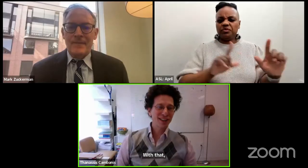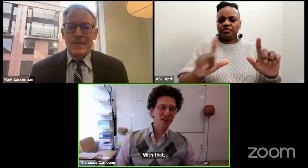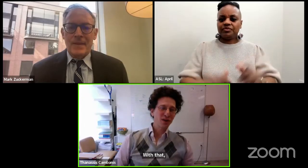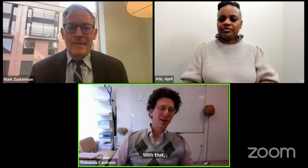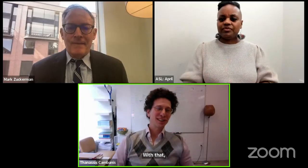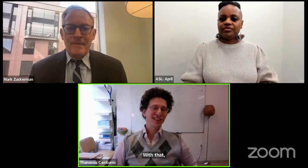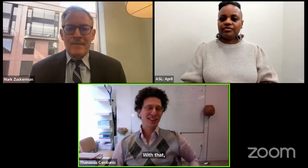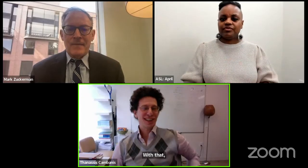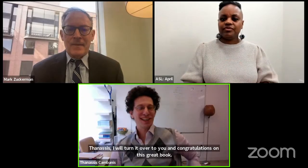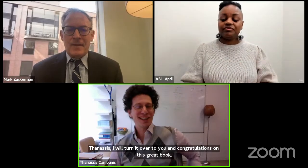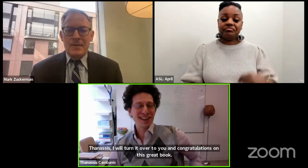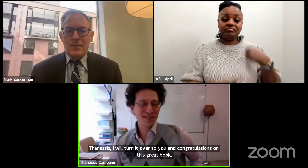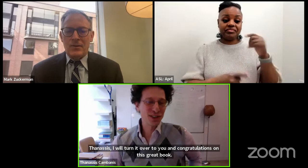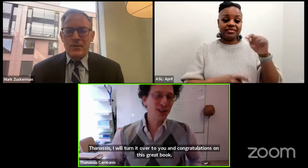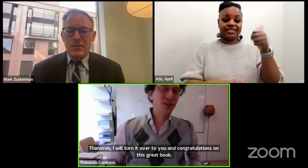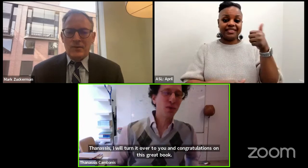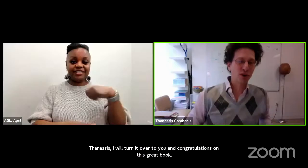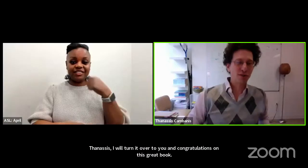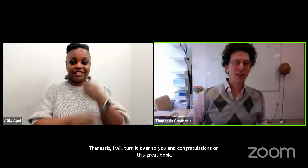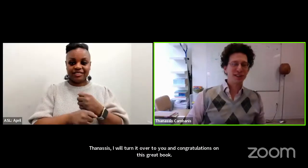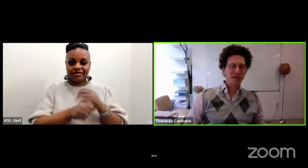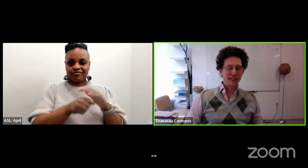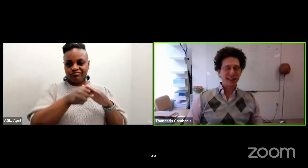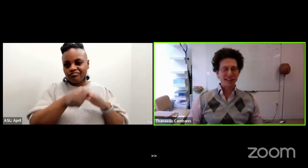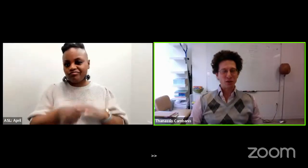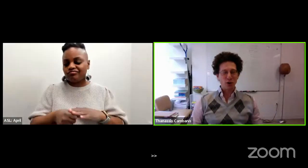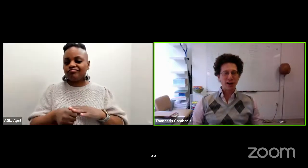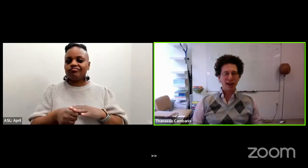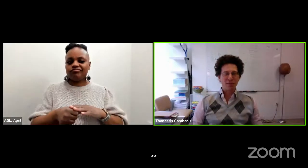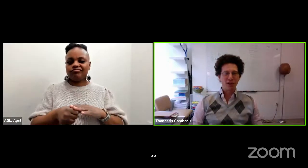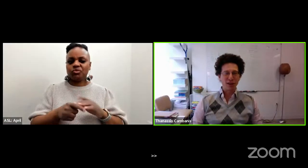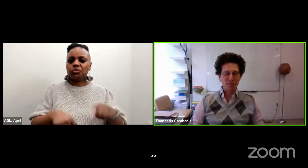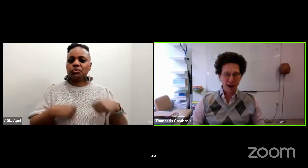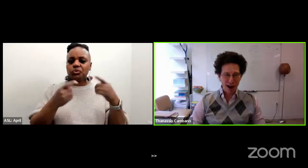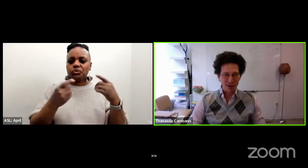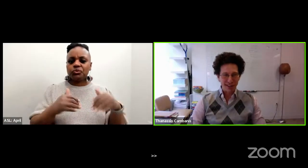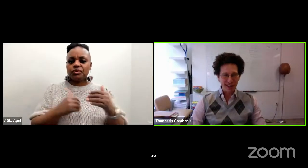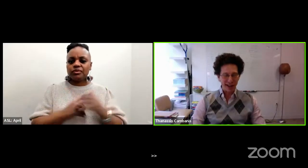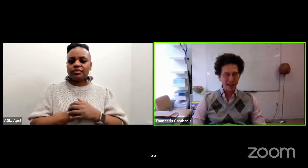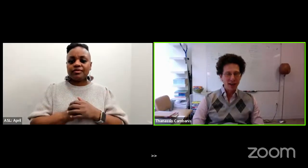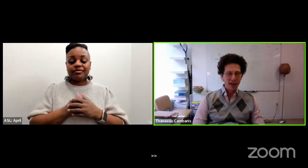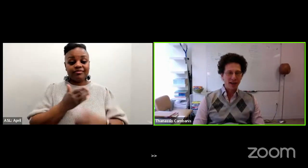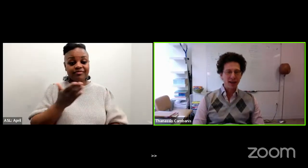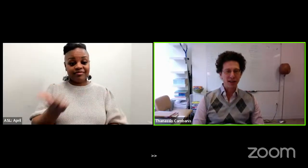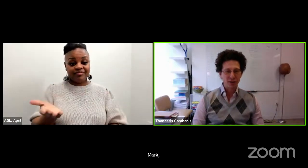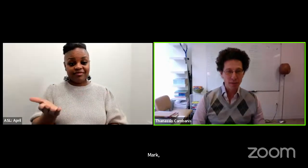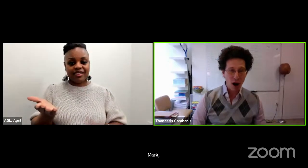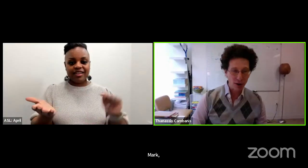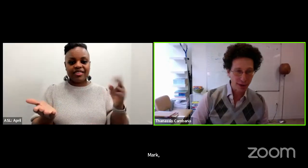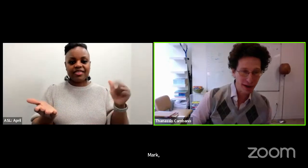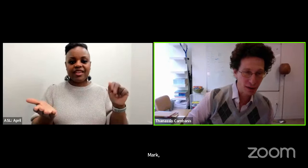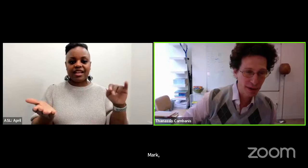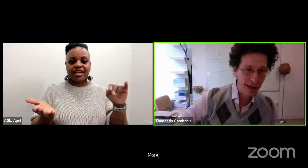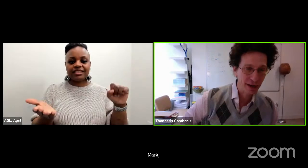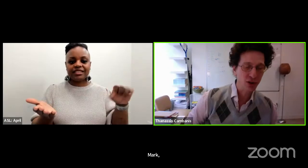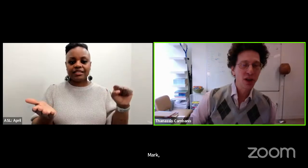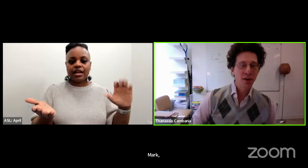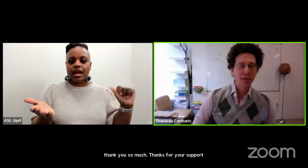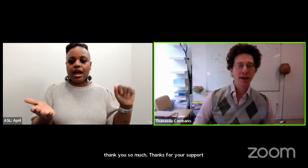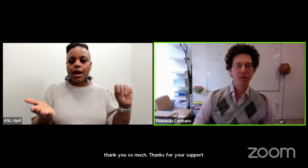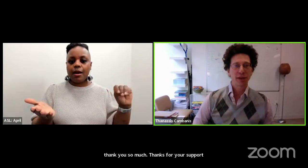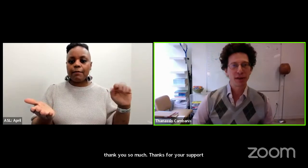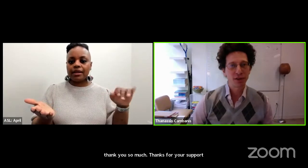Mark, thank you so much. Thanks for your support for this fantastic work. I'm really proud today to be moderating a